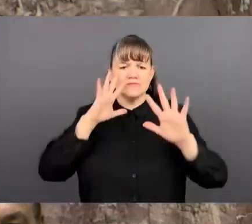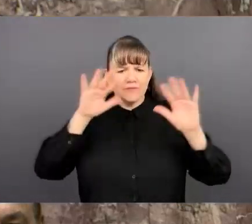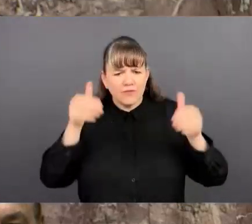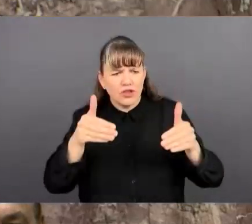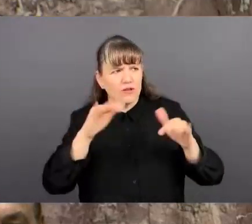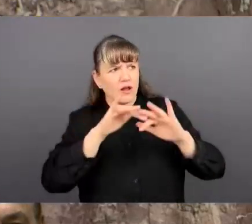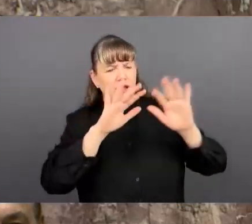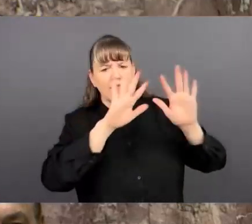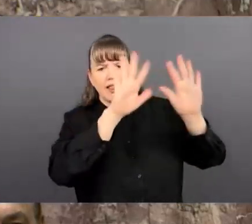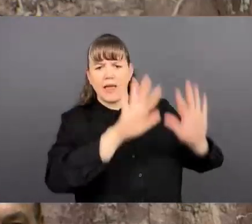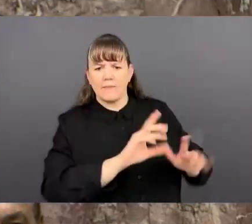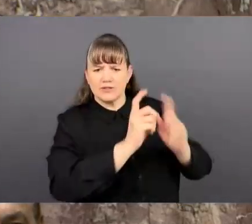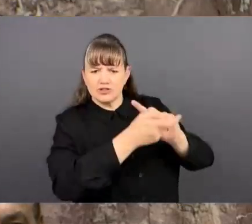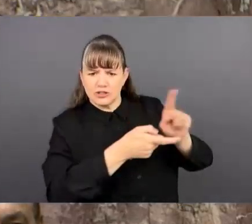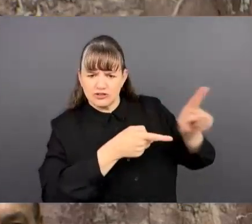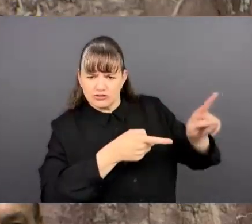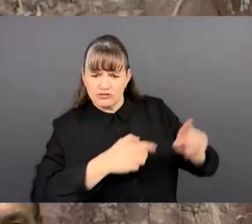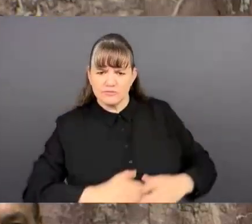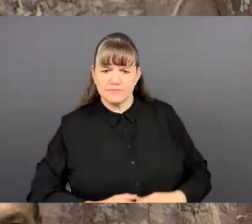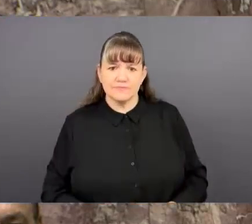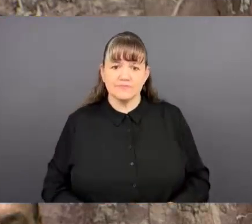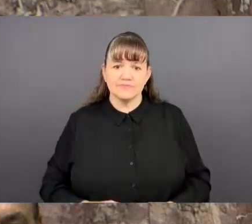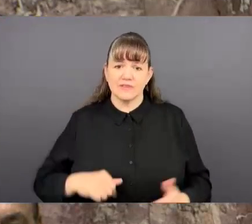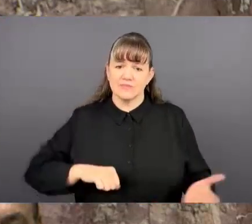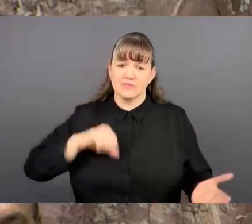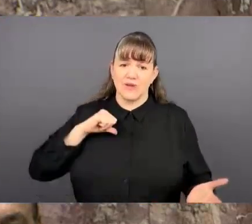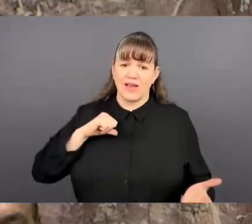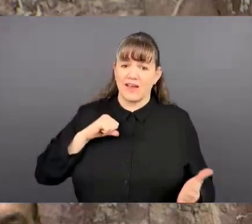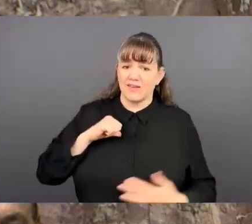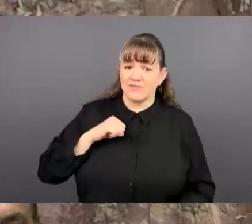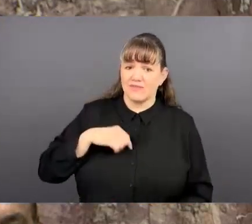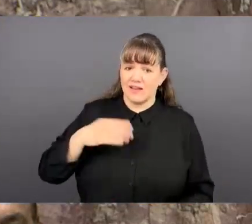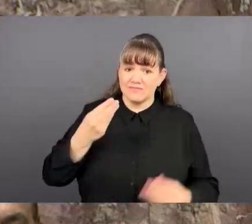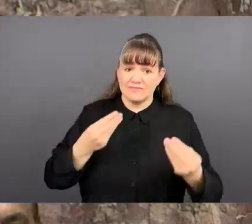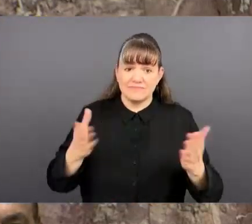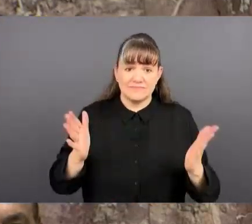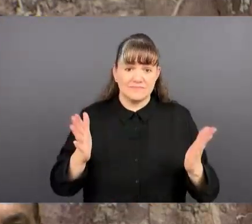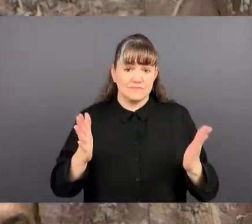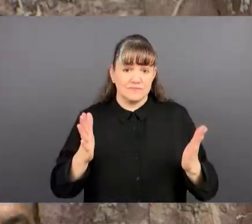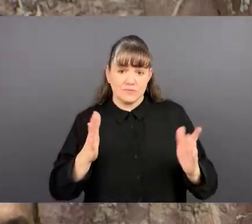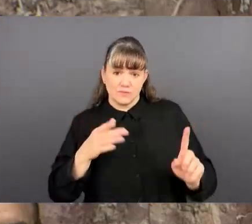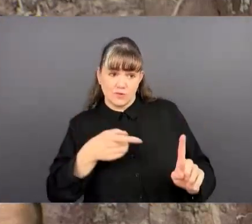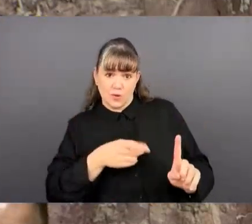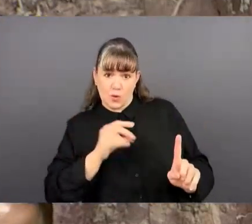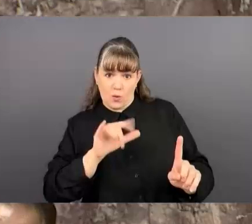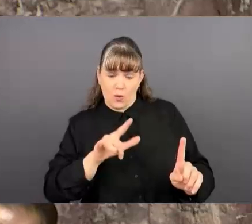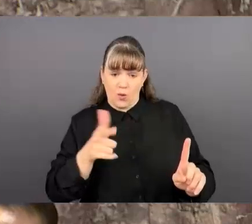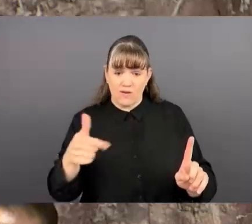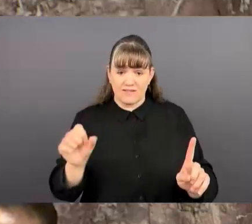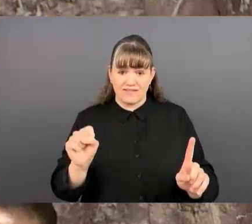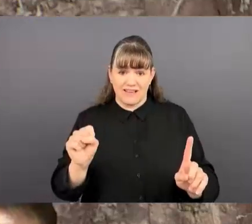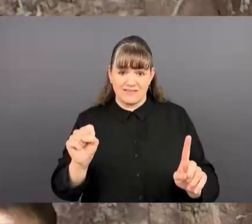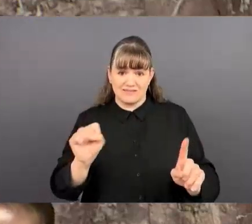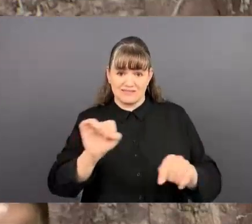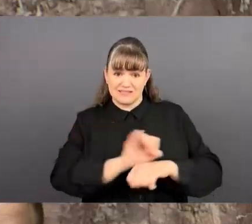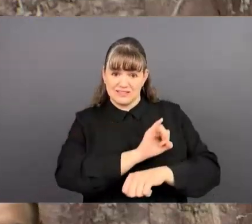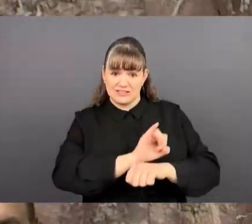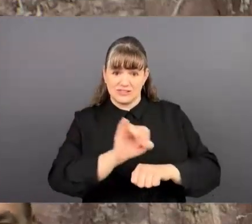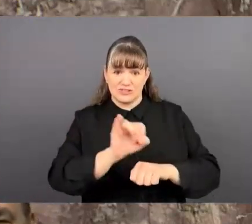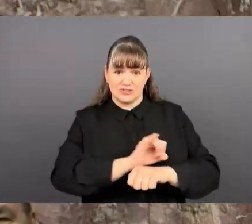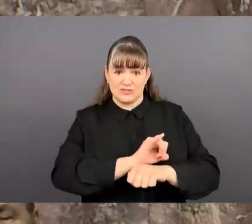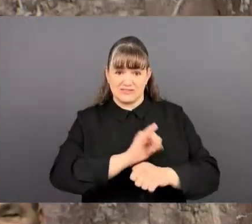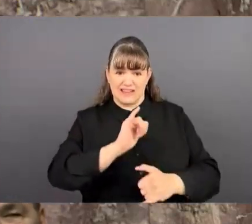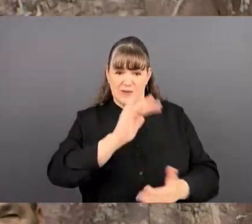industry in the reduction of methane emissions, which makes our LNG the lowest emission LNG